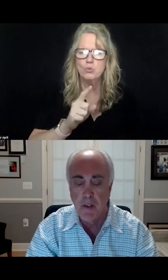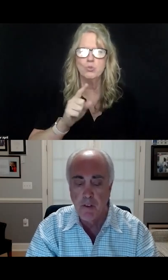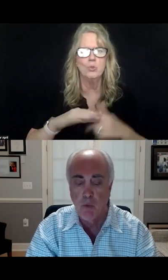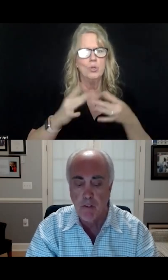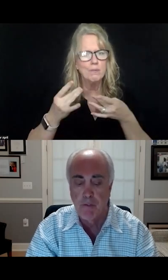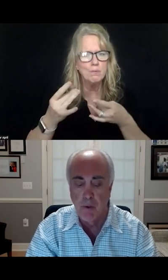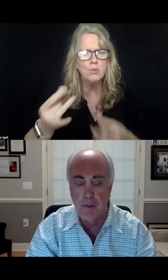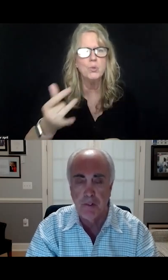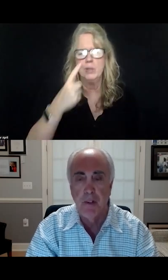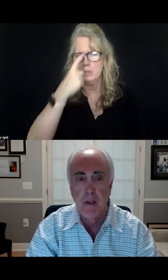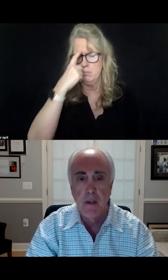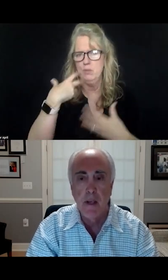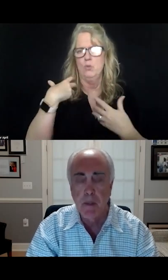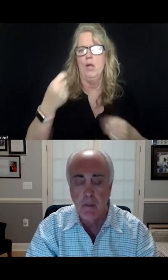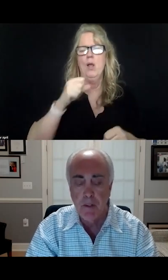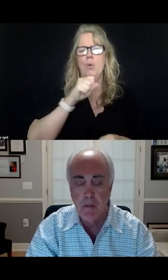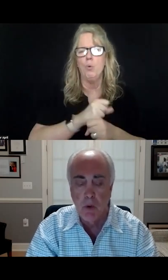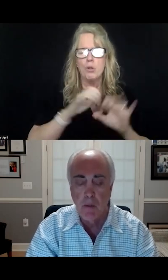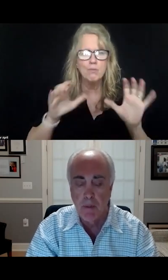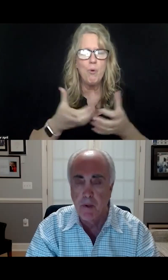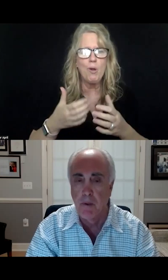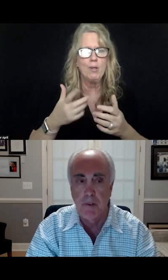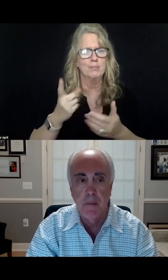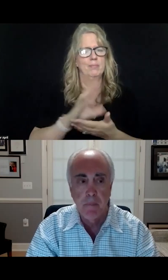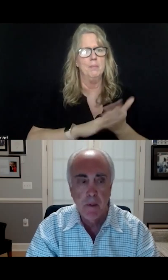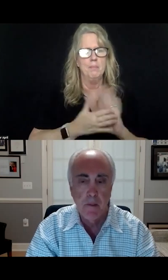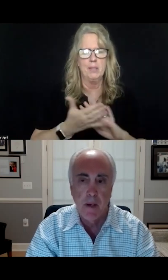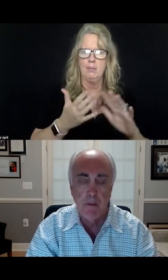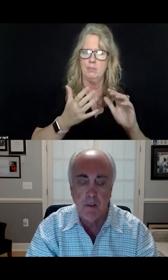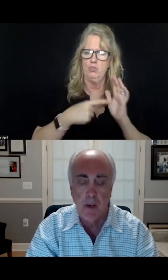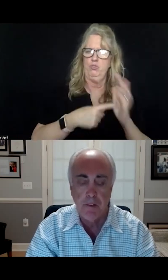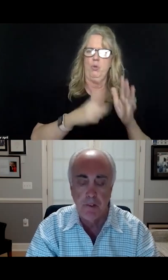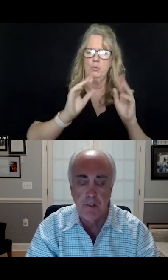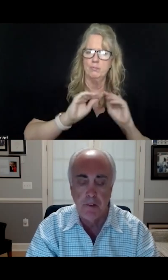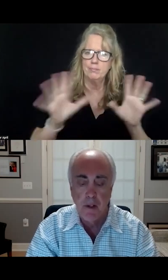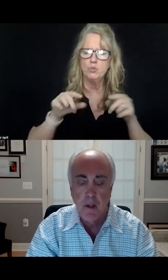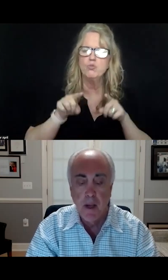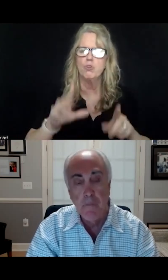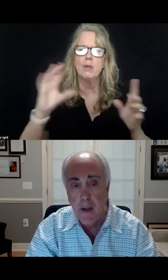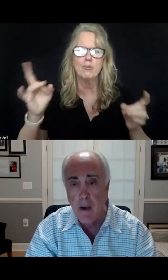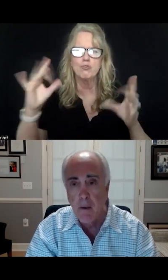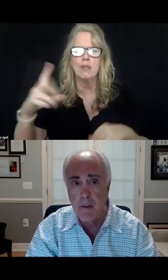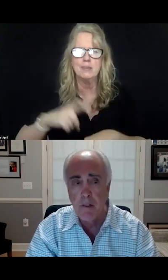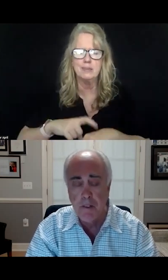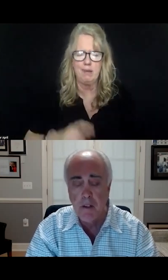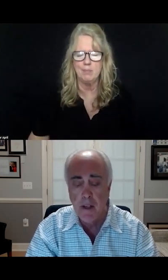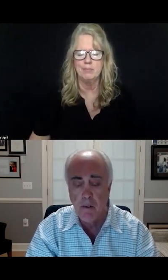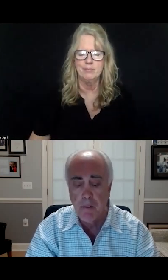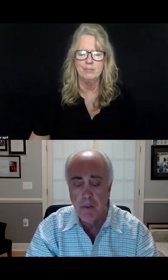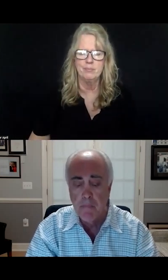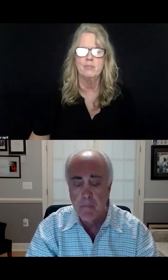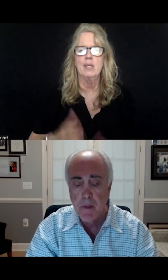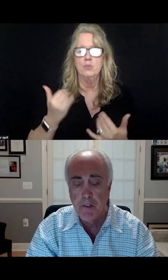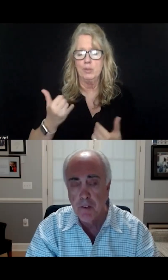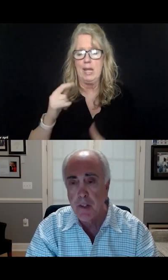mental health workforce. And that becomes even more apparent in times of crises. And now, as